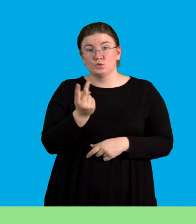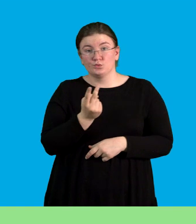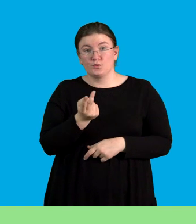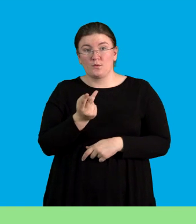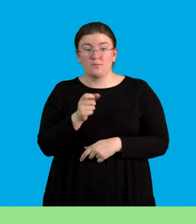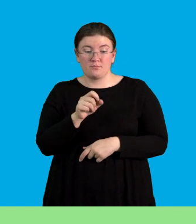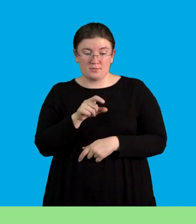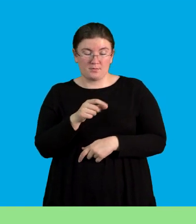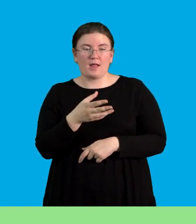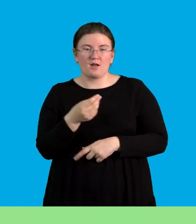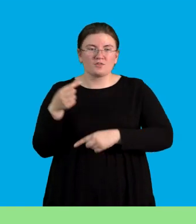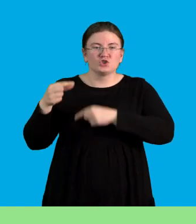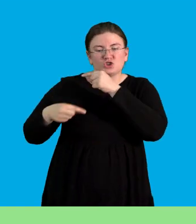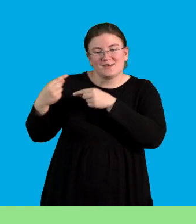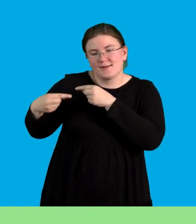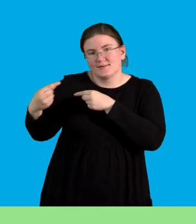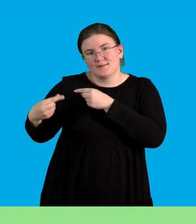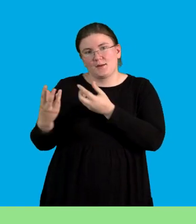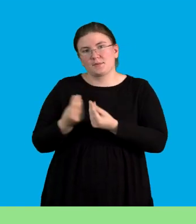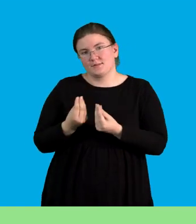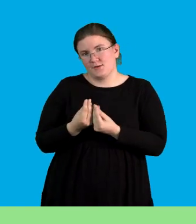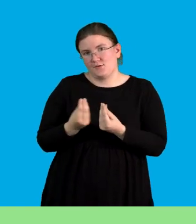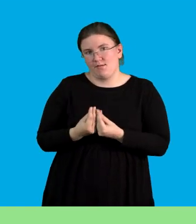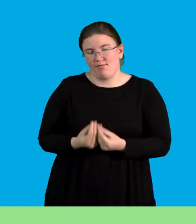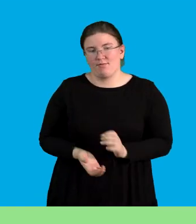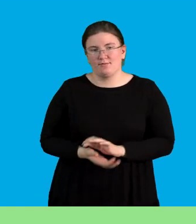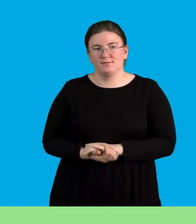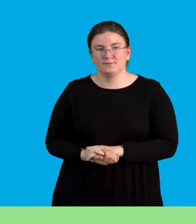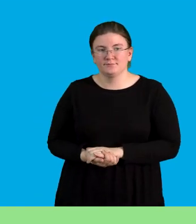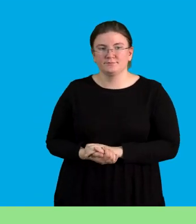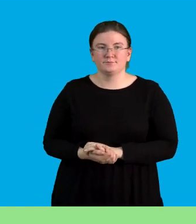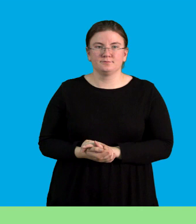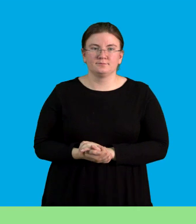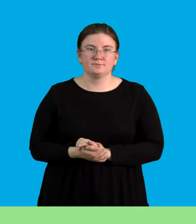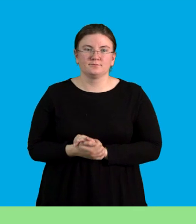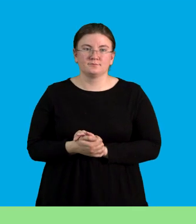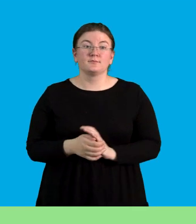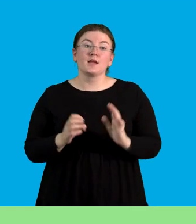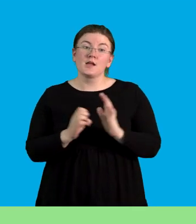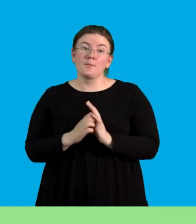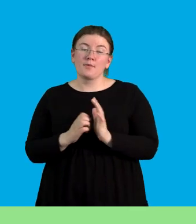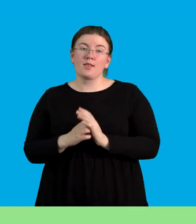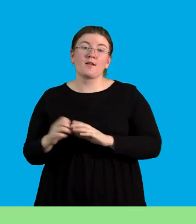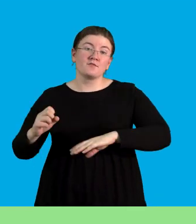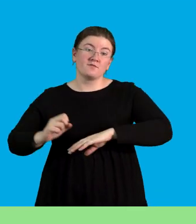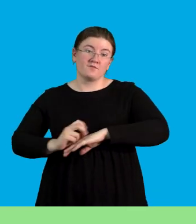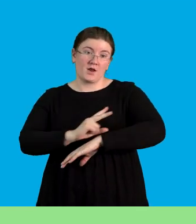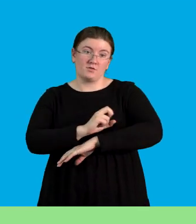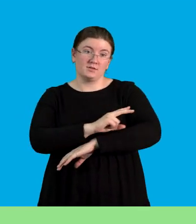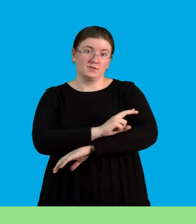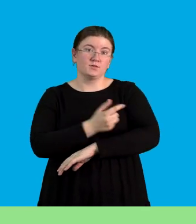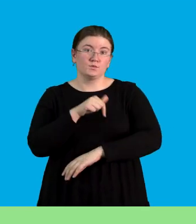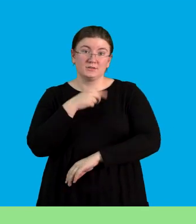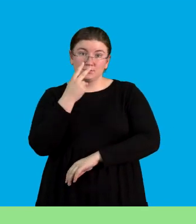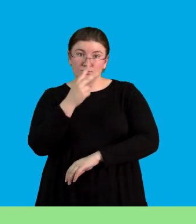And they also carry genetic material. An example of this would be of a virus. We